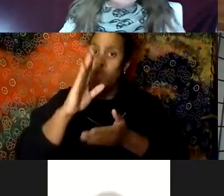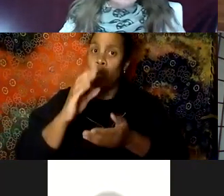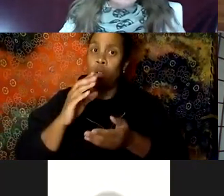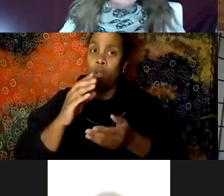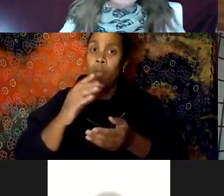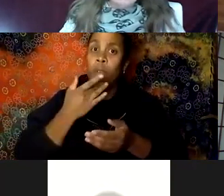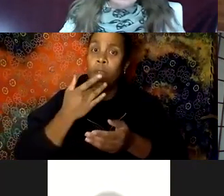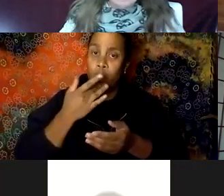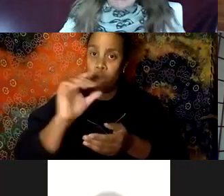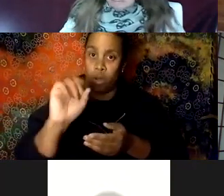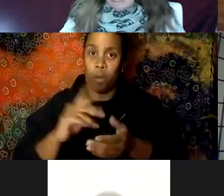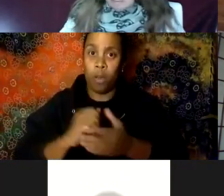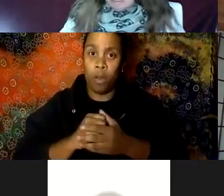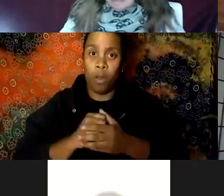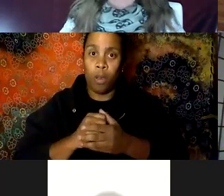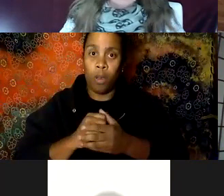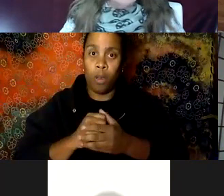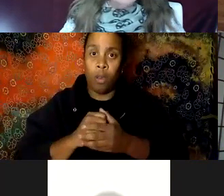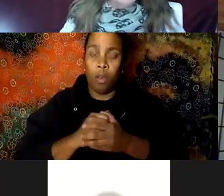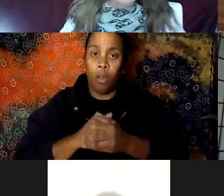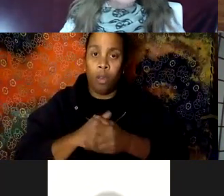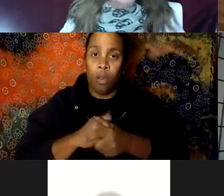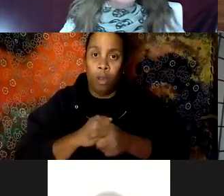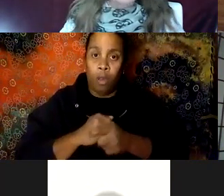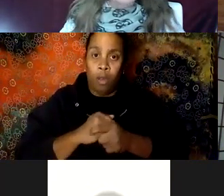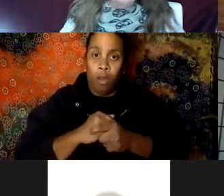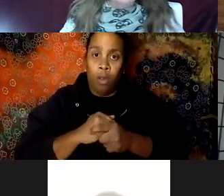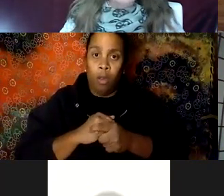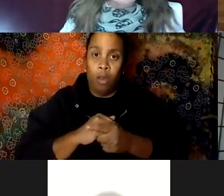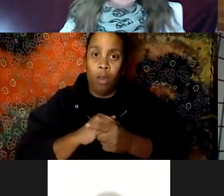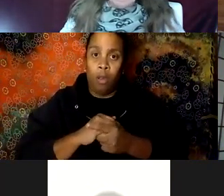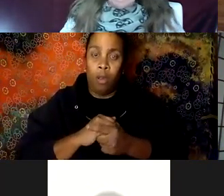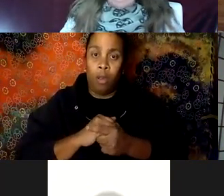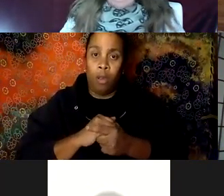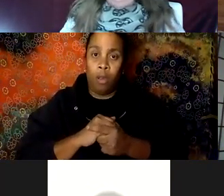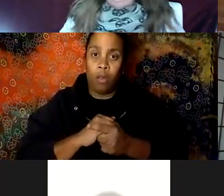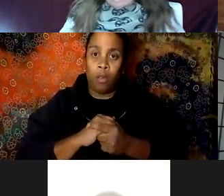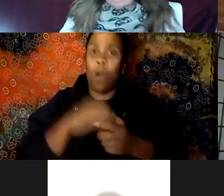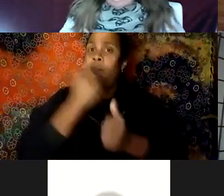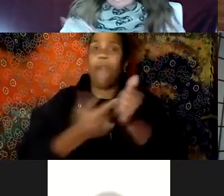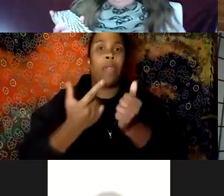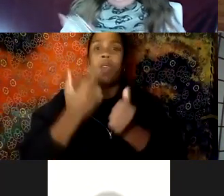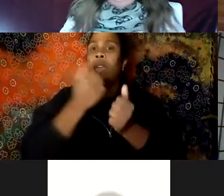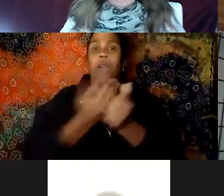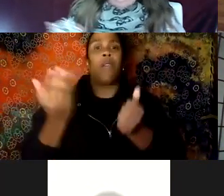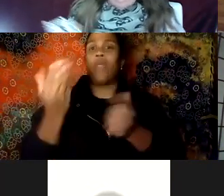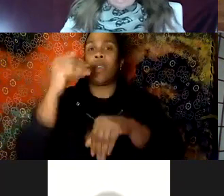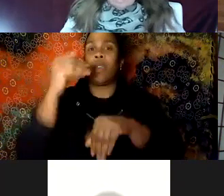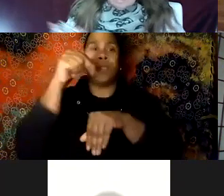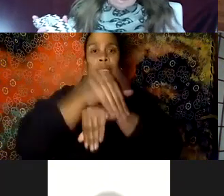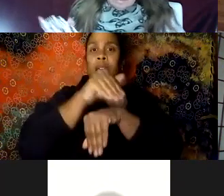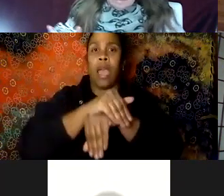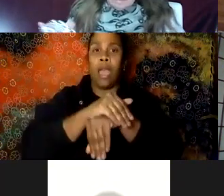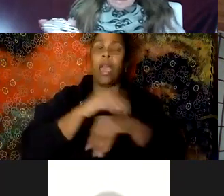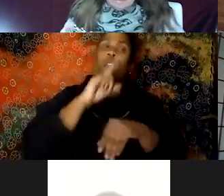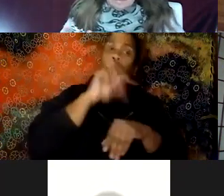then from everything that is shared tonight, from the questions that are asked, from the answers that are given, I encourage you to learn from all that.